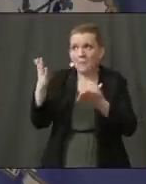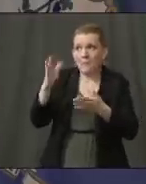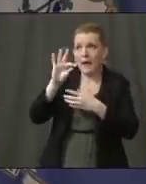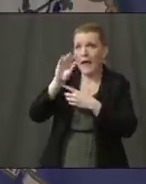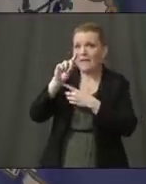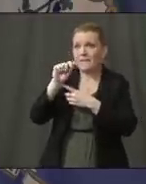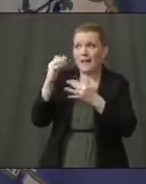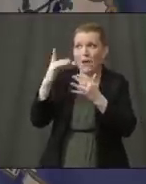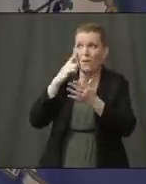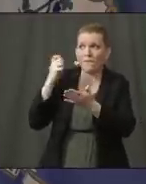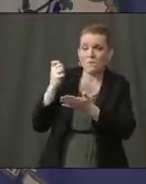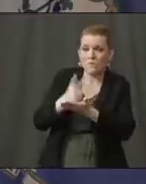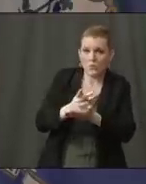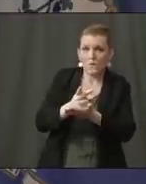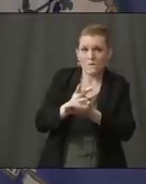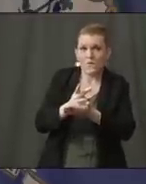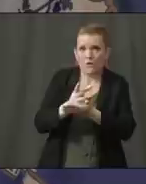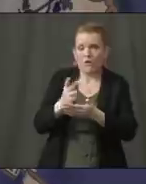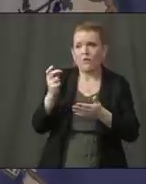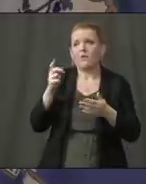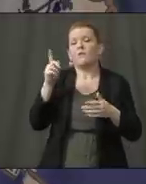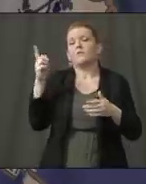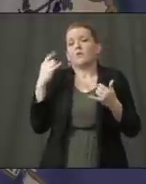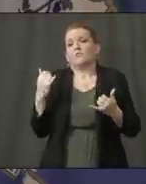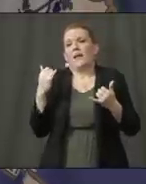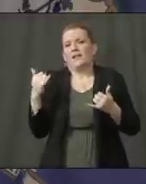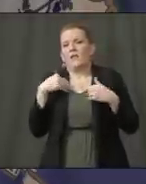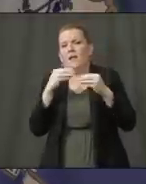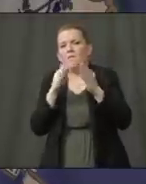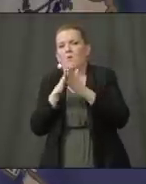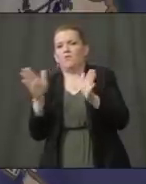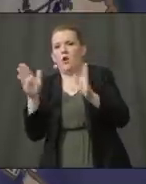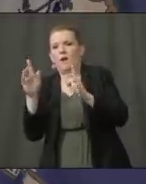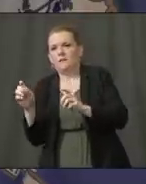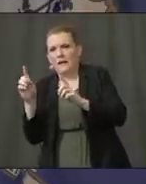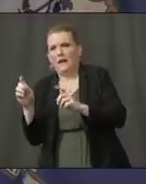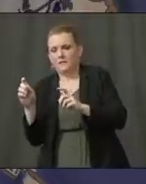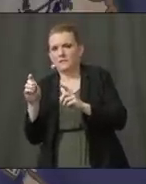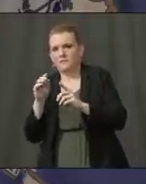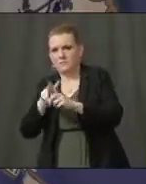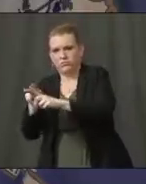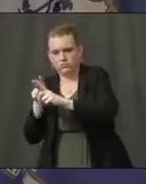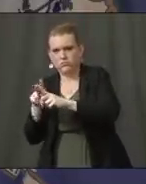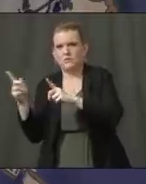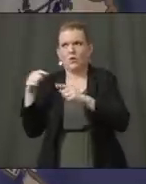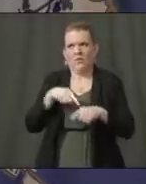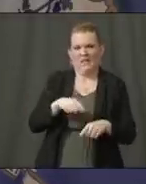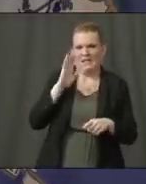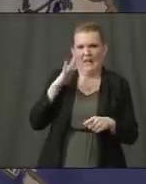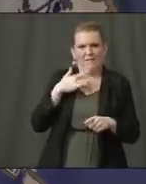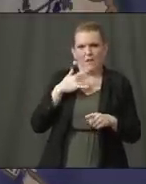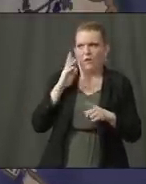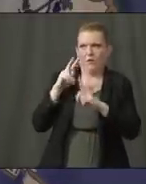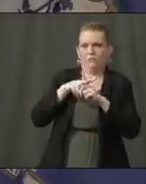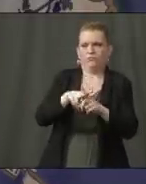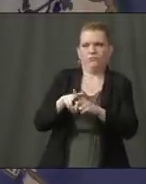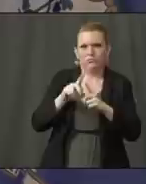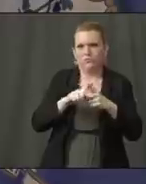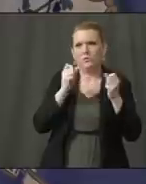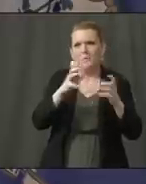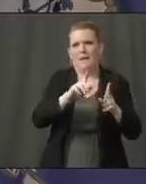us towards in terms of a more broad-based testing. And I think it will be very broad-based. Okay, just one quick thing I wanted to